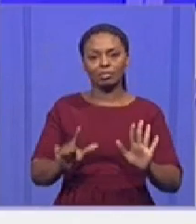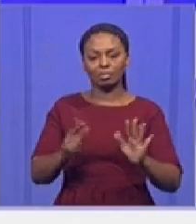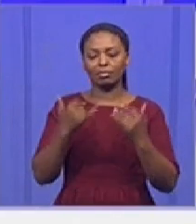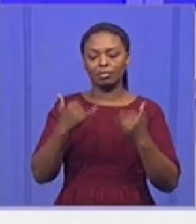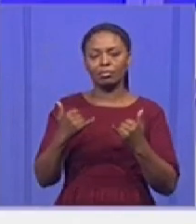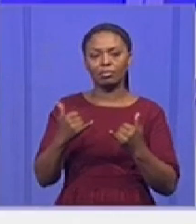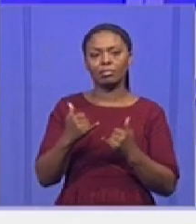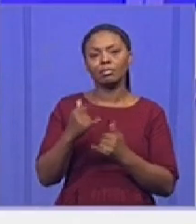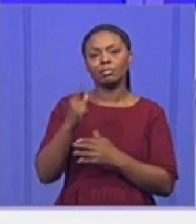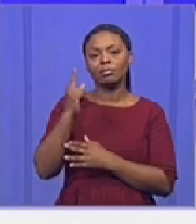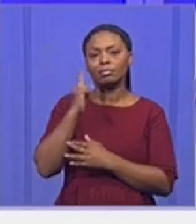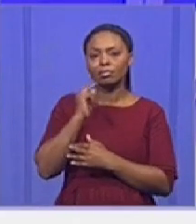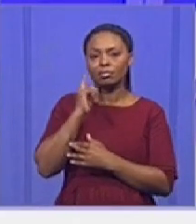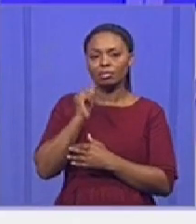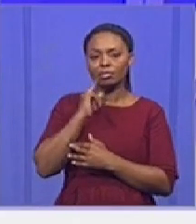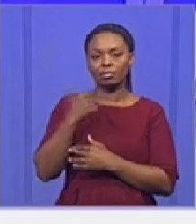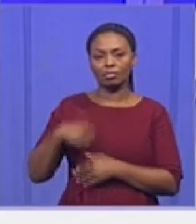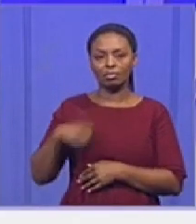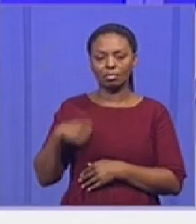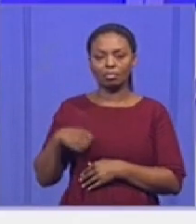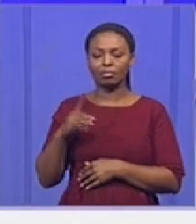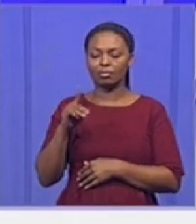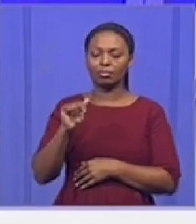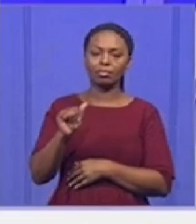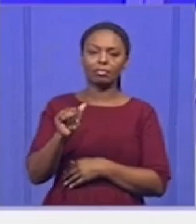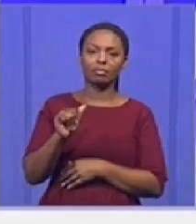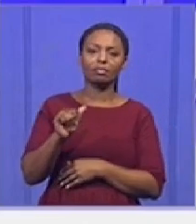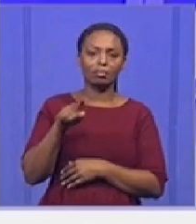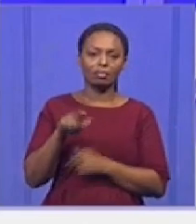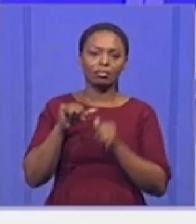mmasepala o eteletswe pele ke lekoko la DA.